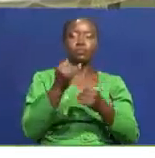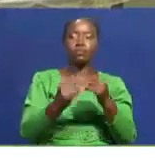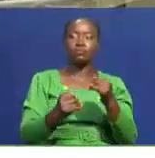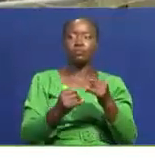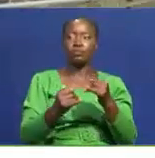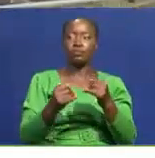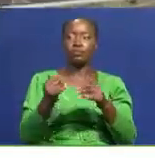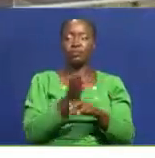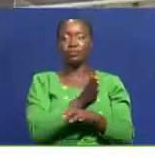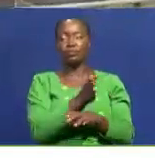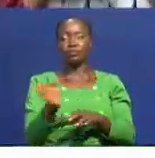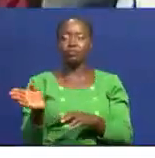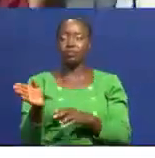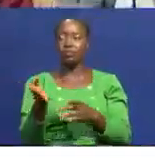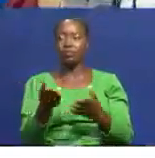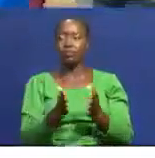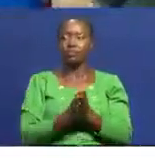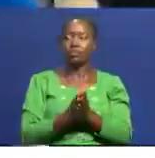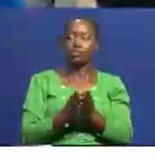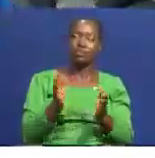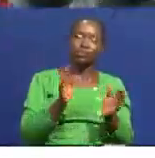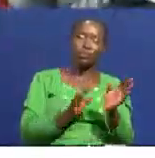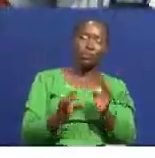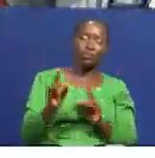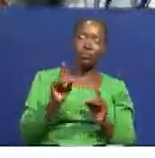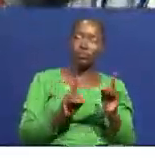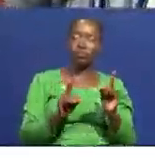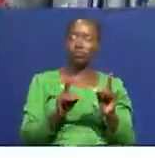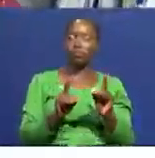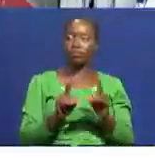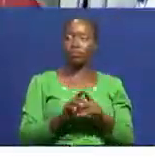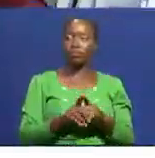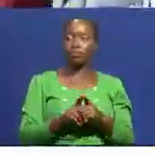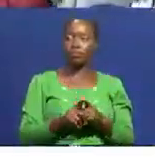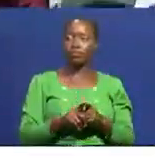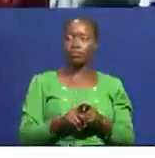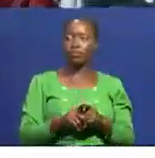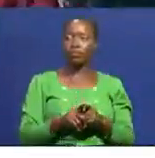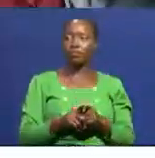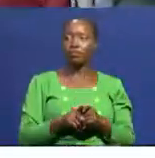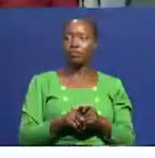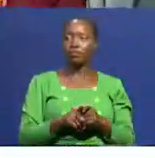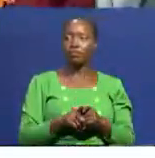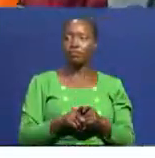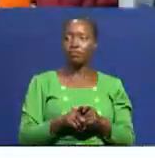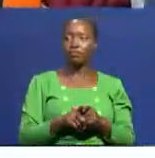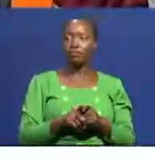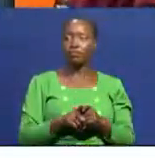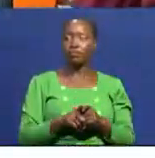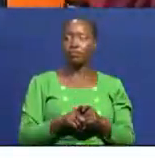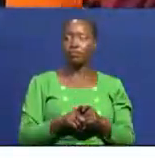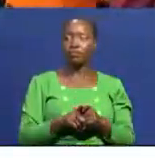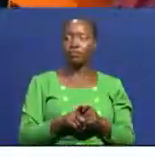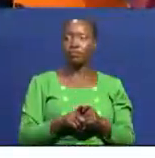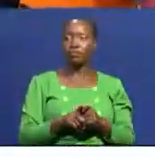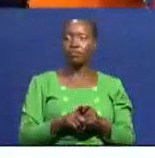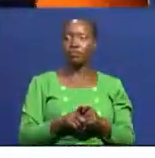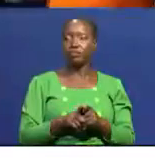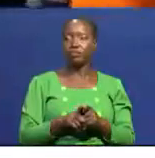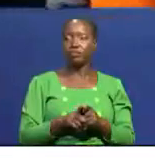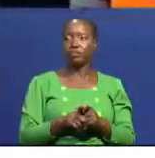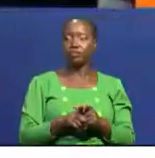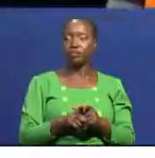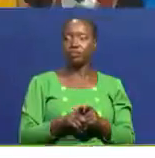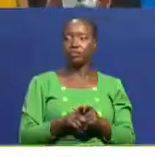been dodged by off-field drama. They're going to get a great reception. They're on the brink of the CAF Confederation